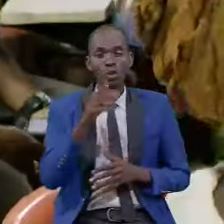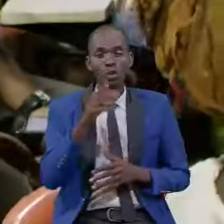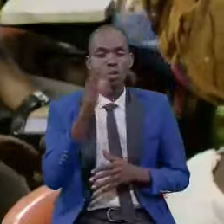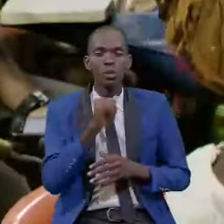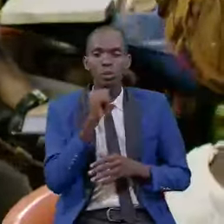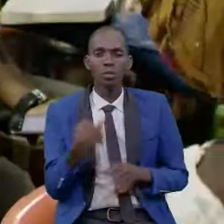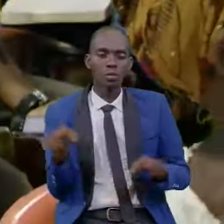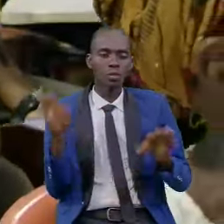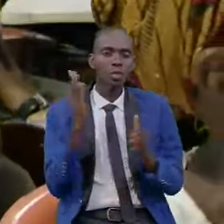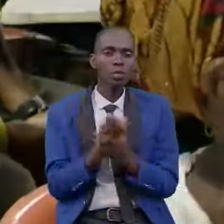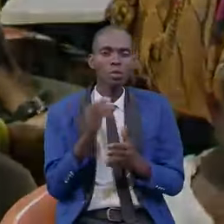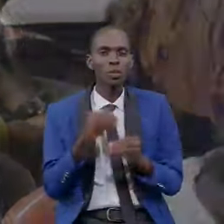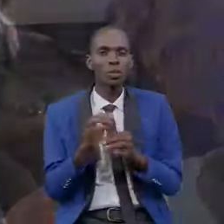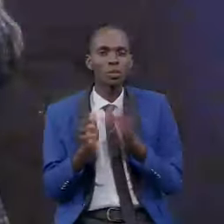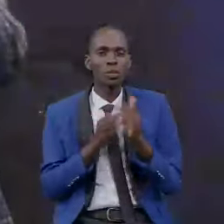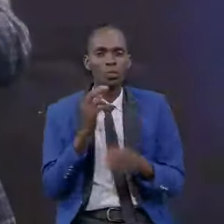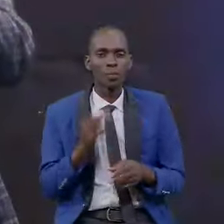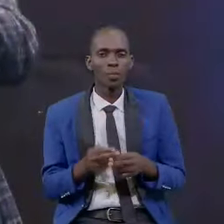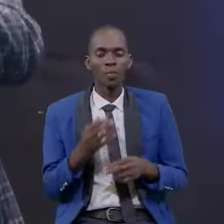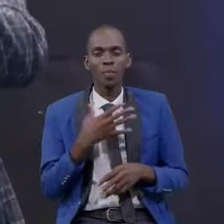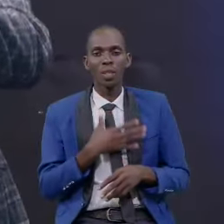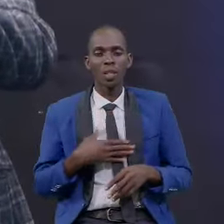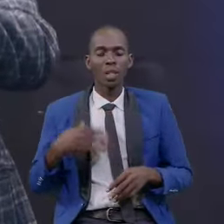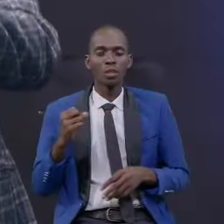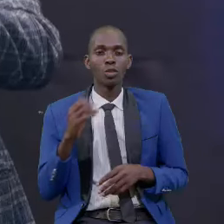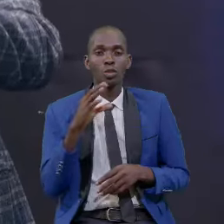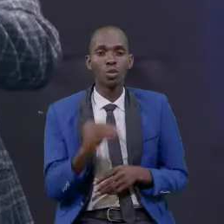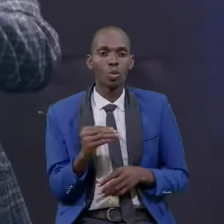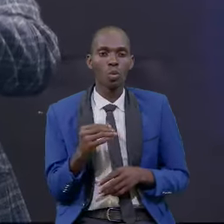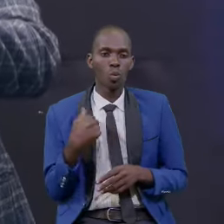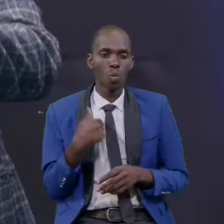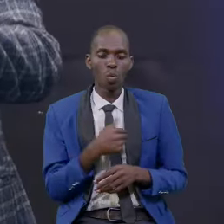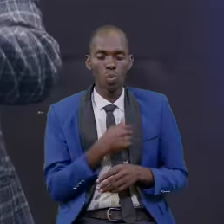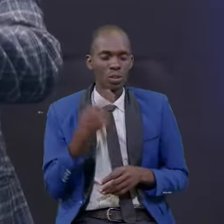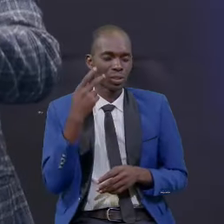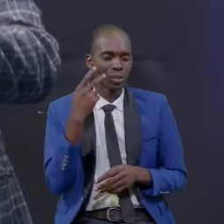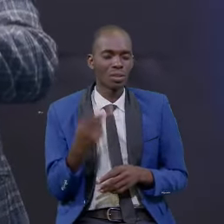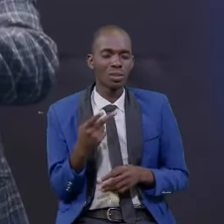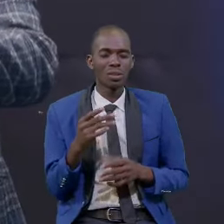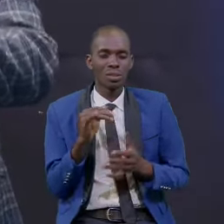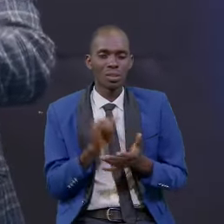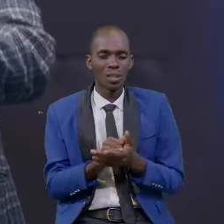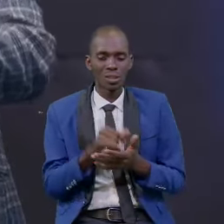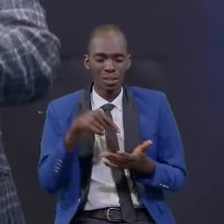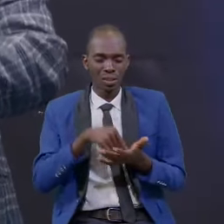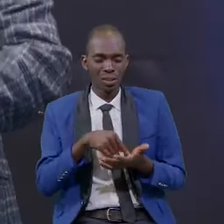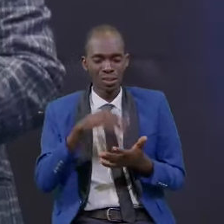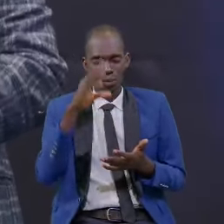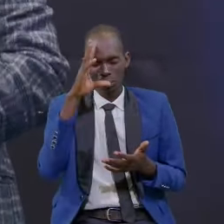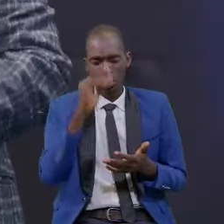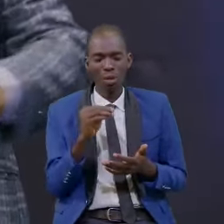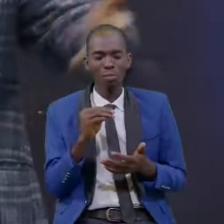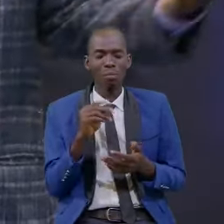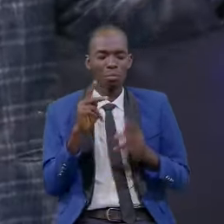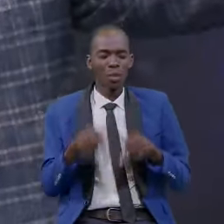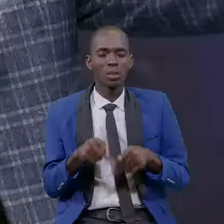And so we're told that he cried the more, a great